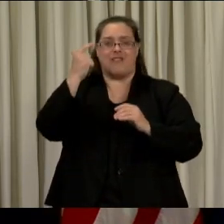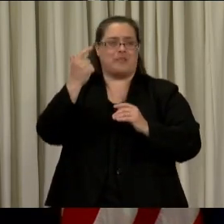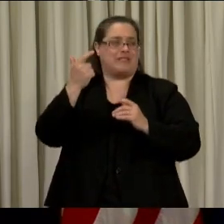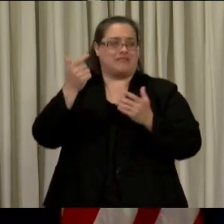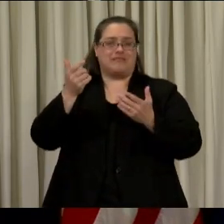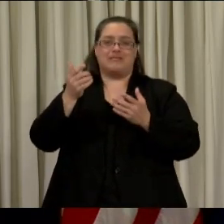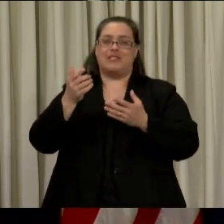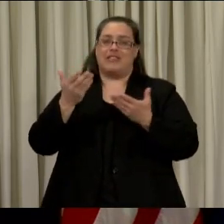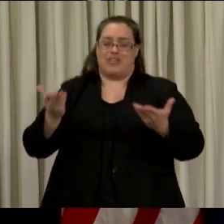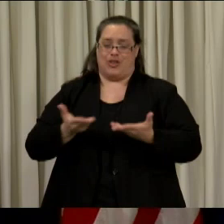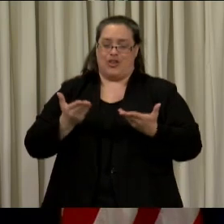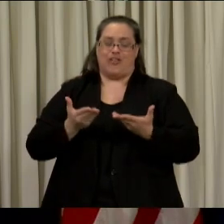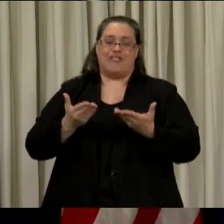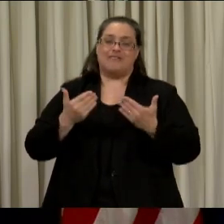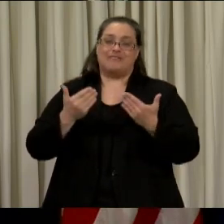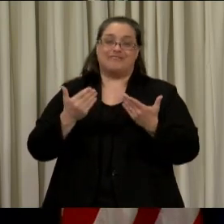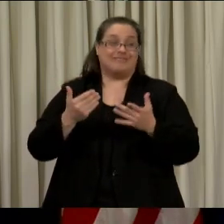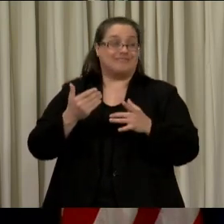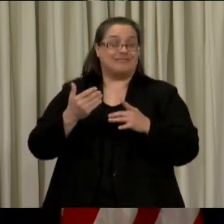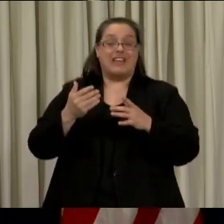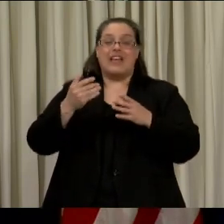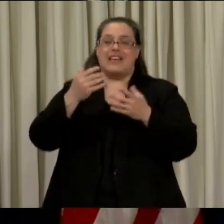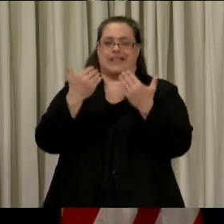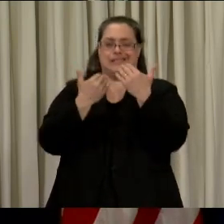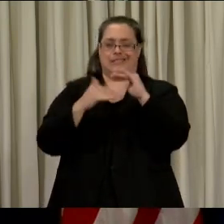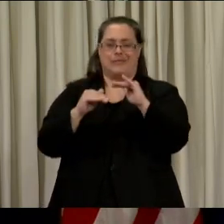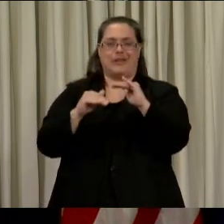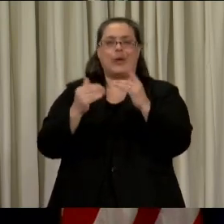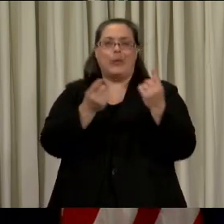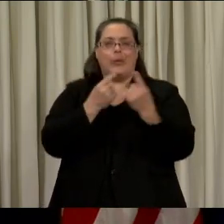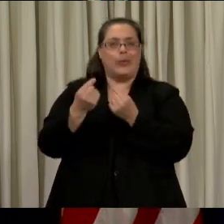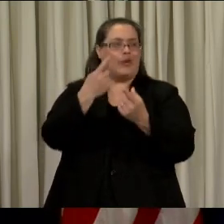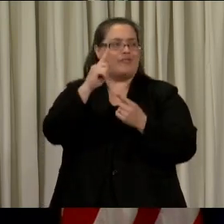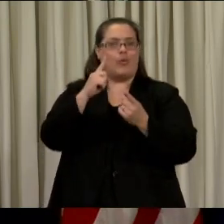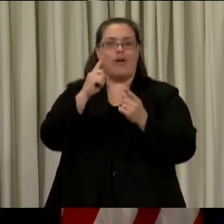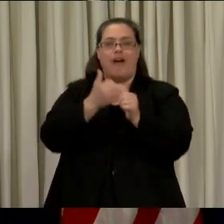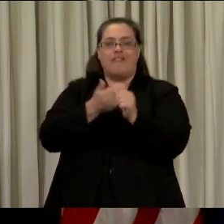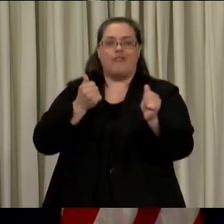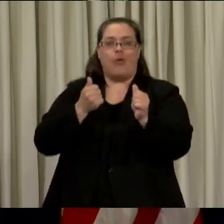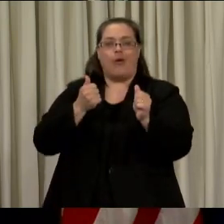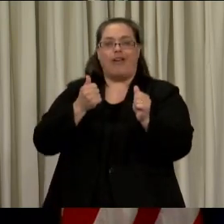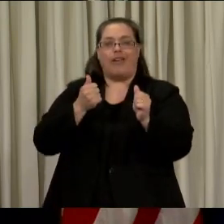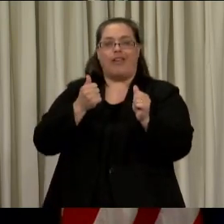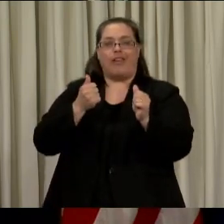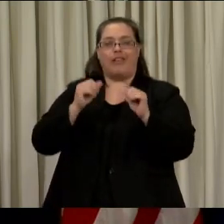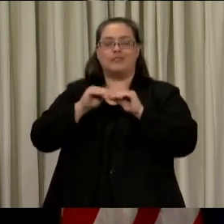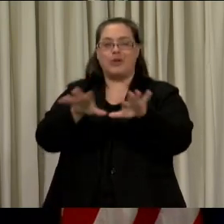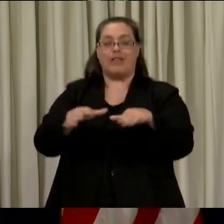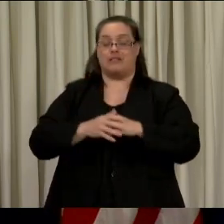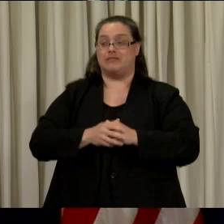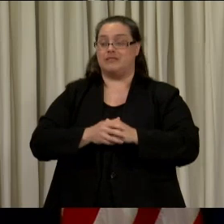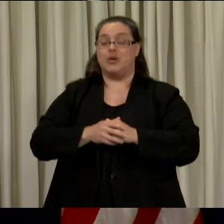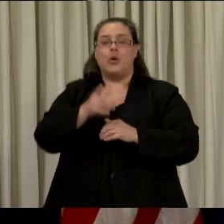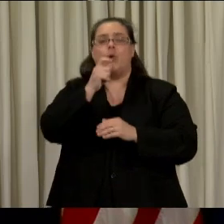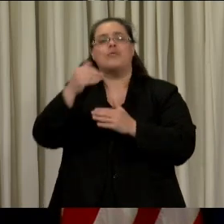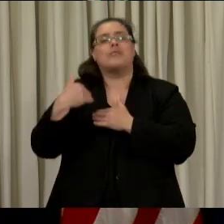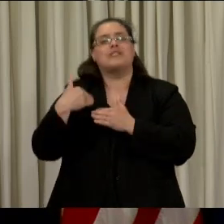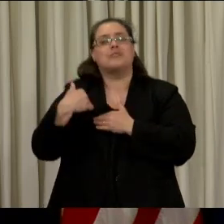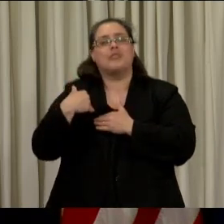of coronavirus. Most of this is on us, you and me, the people of